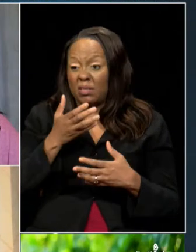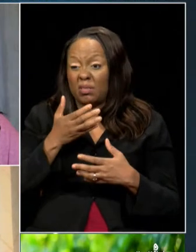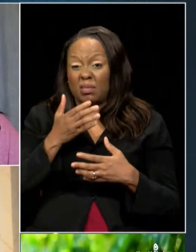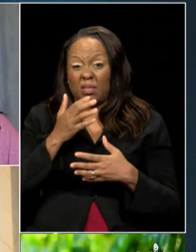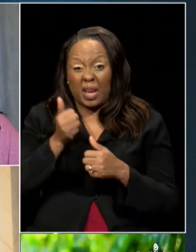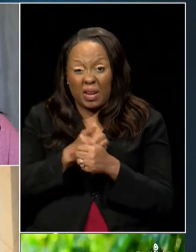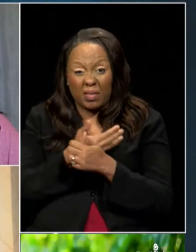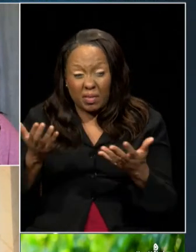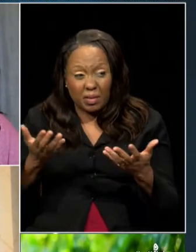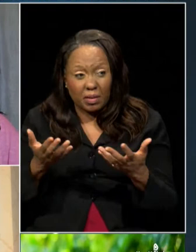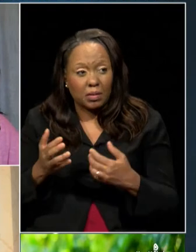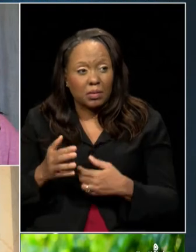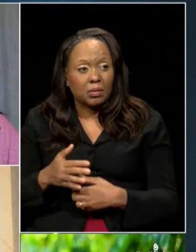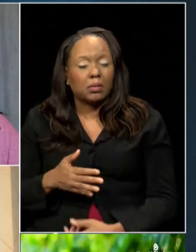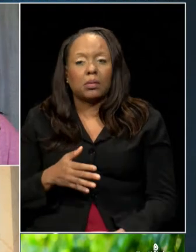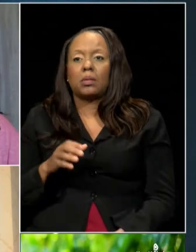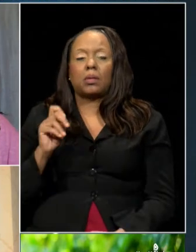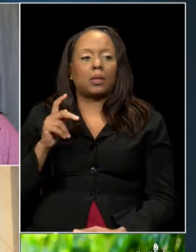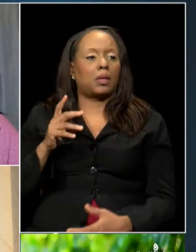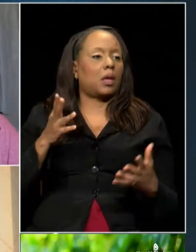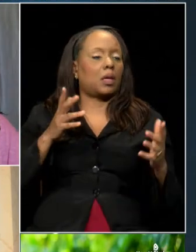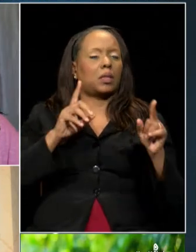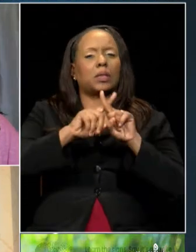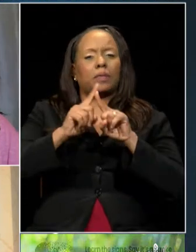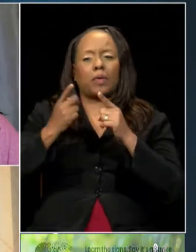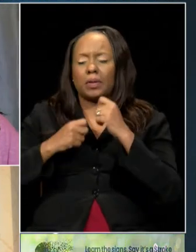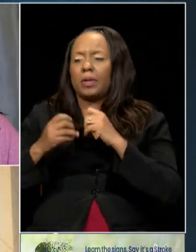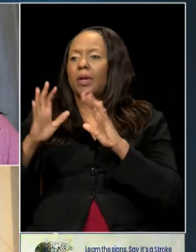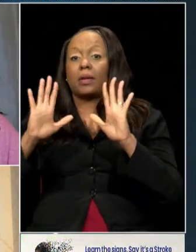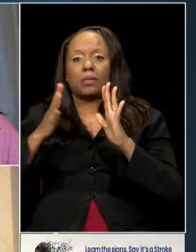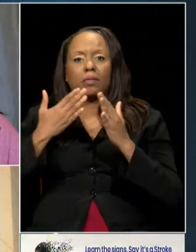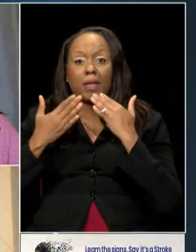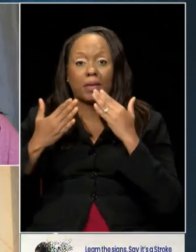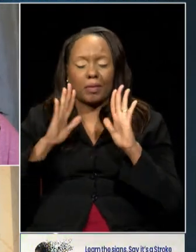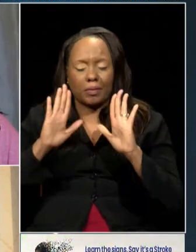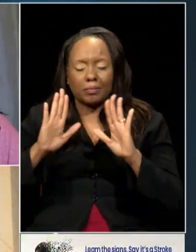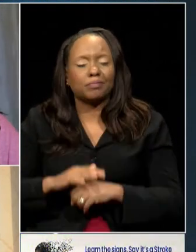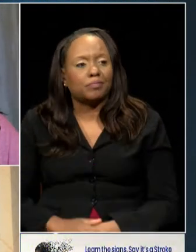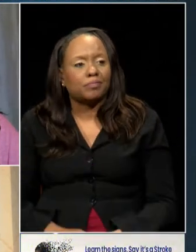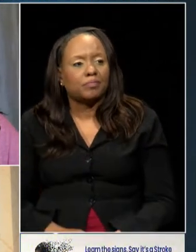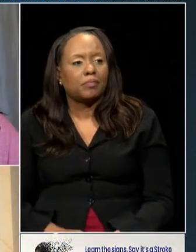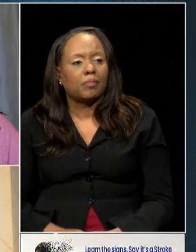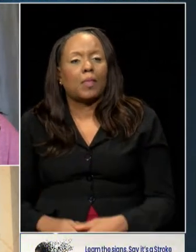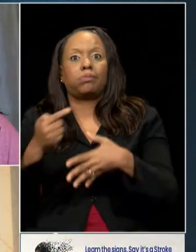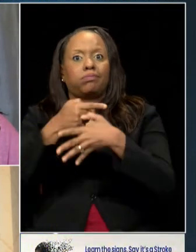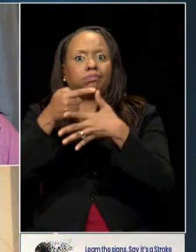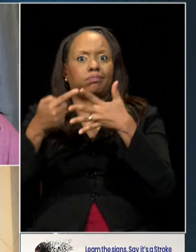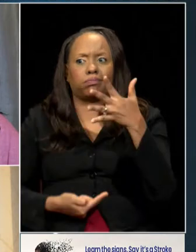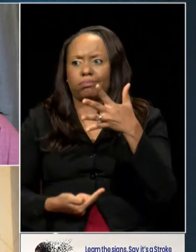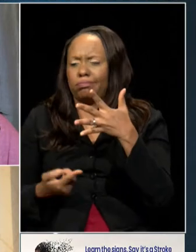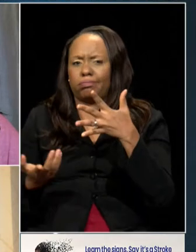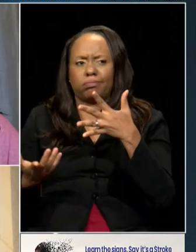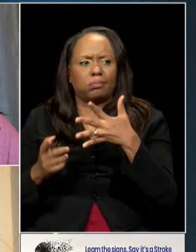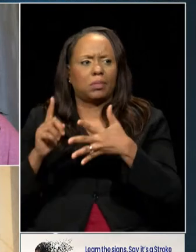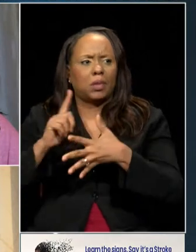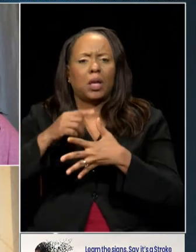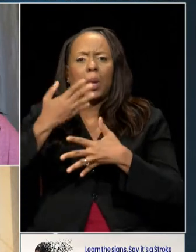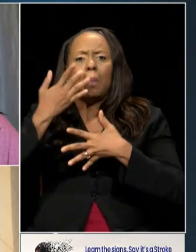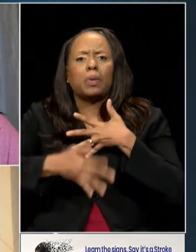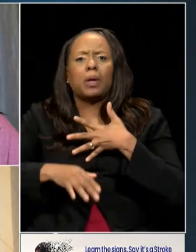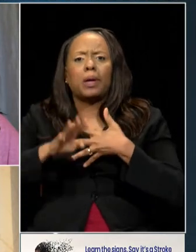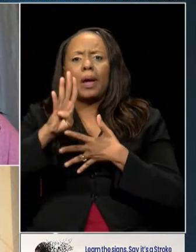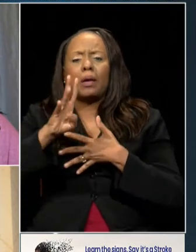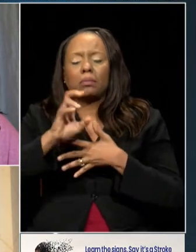moderation? I heard a number of questions. Thank you so much, caller. I heard a number of things there, blood clots